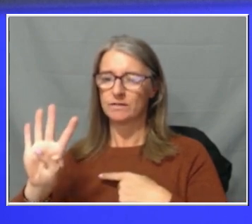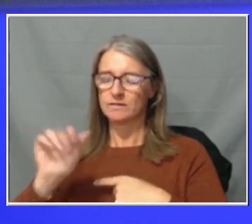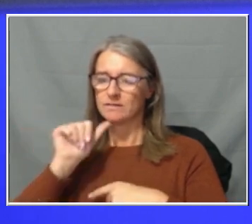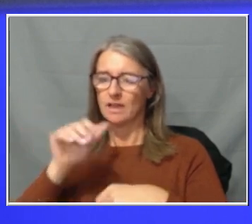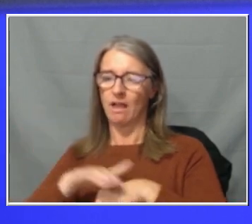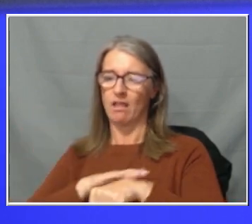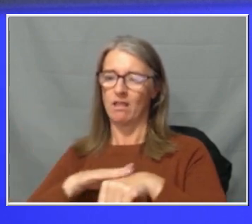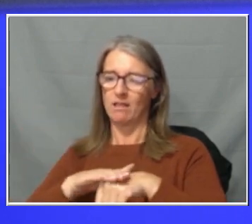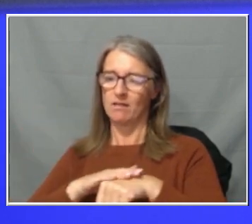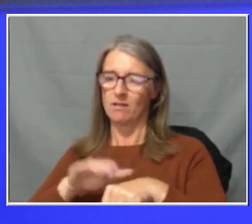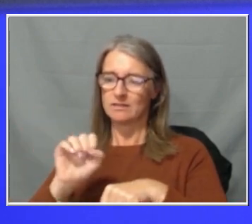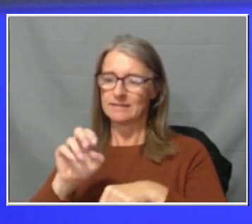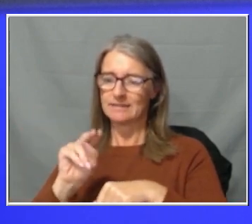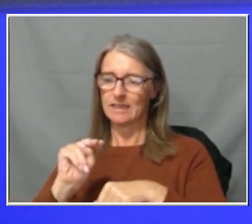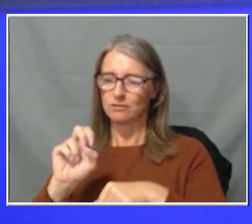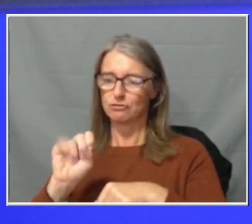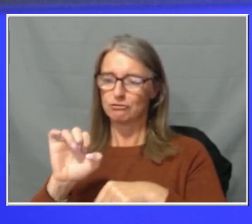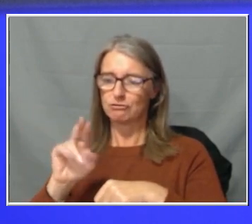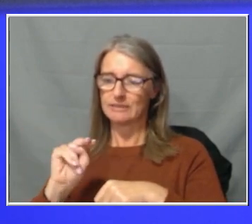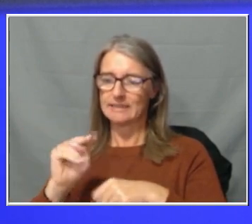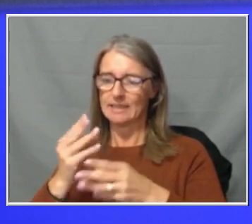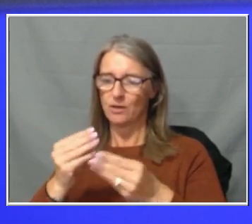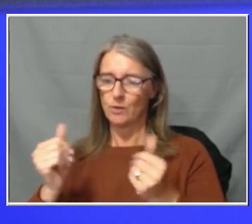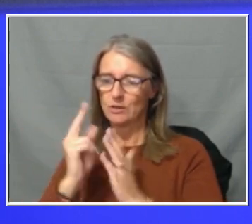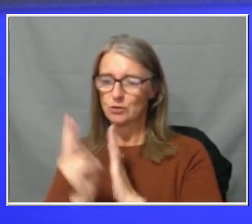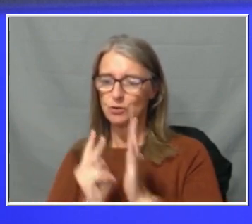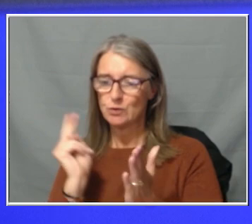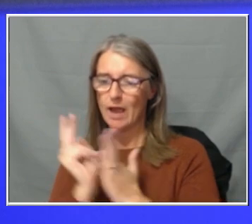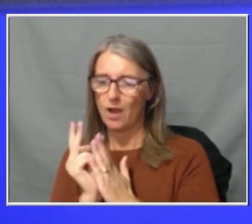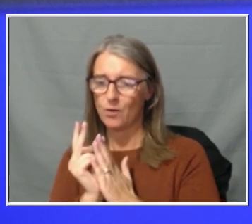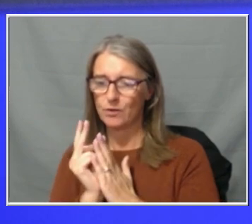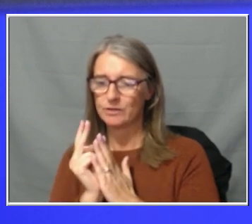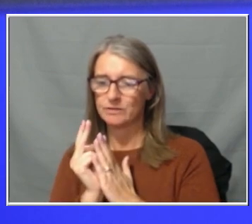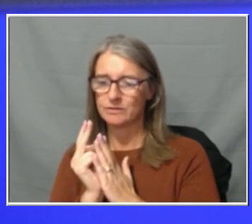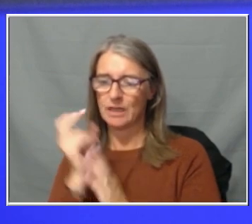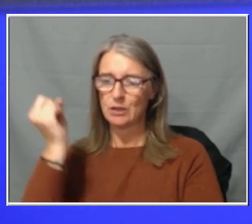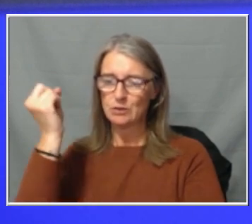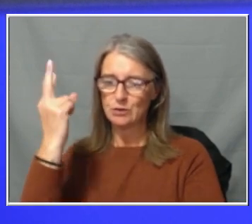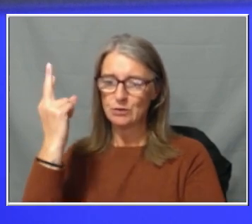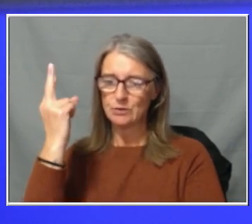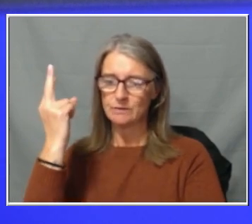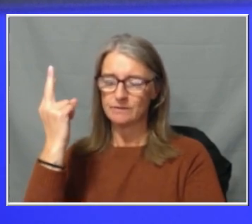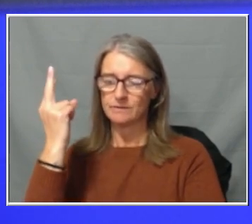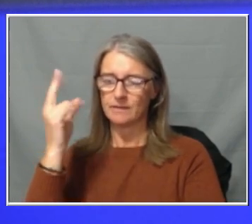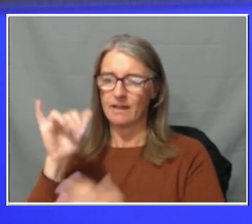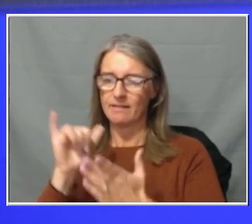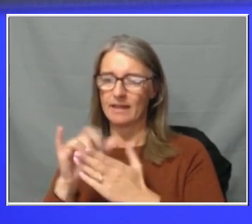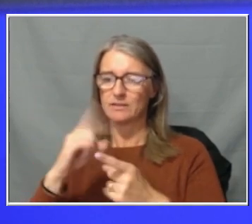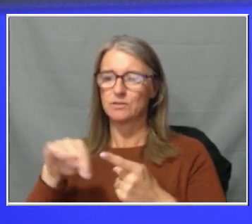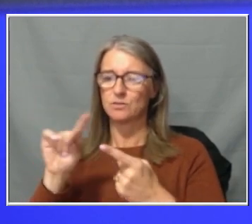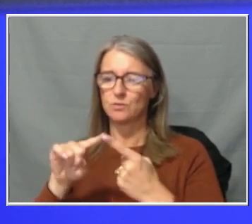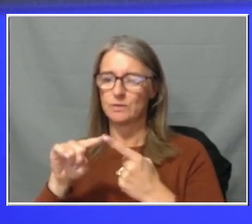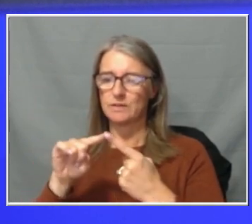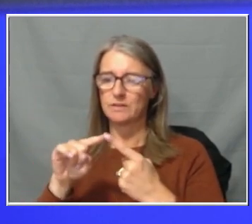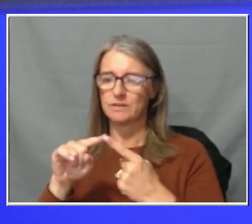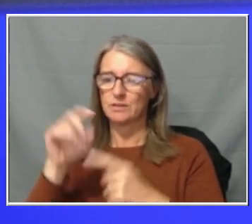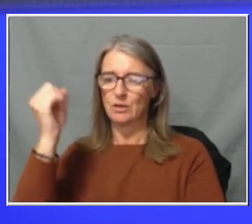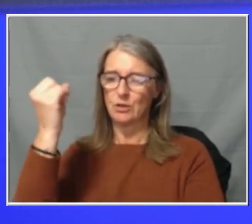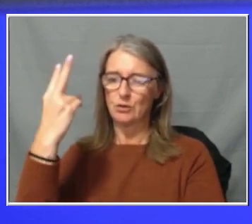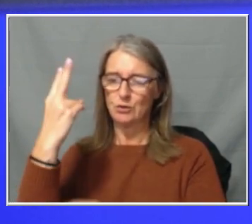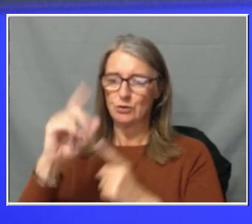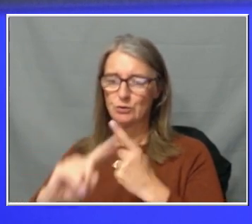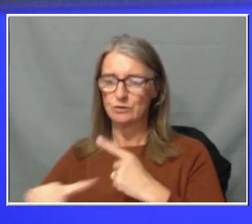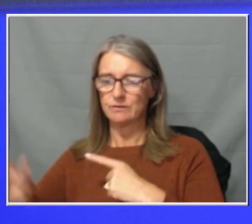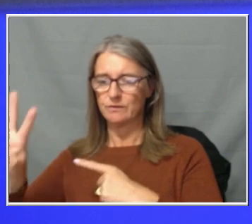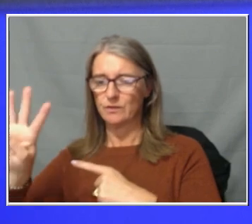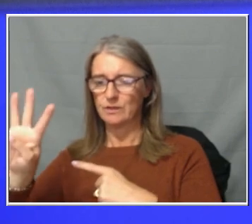on, yikes. You know, if it wears off at 2 hours, it wears off at noon, and that's when the, you know, noon to the early afternoon